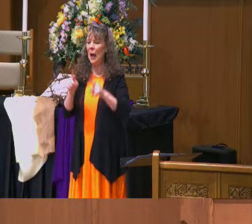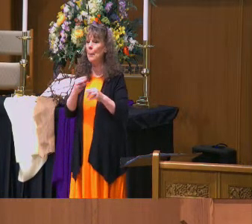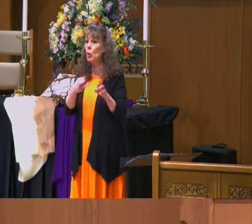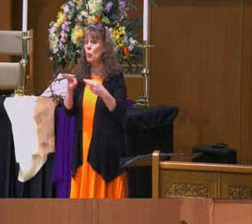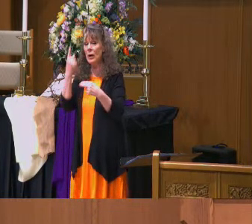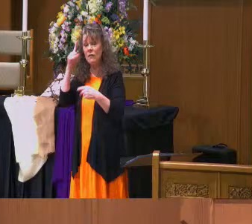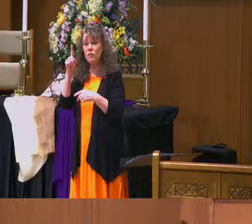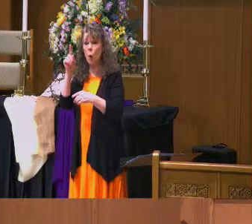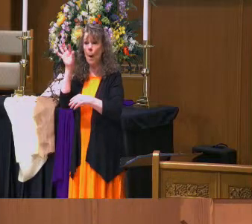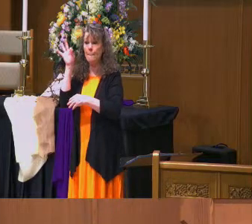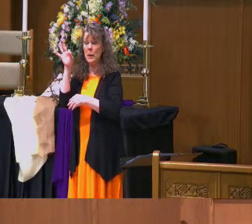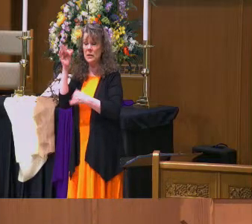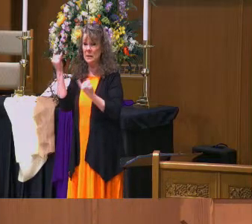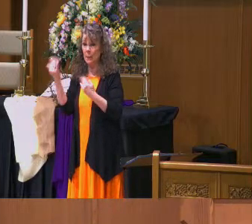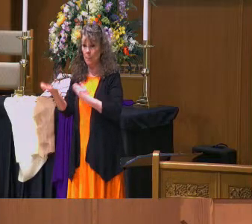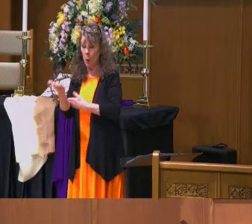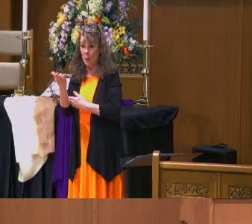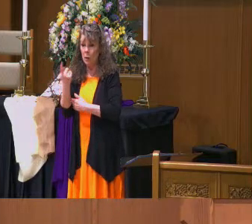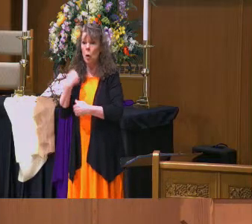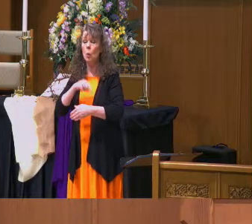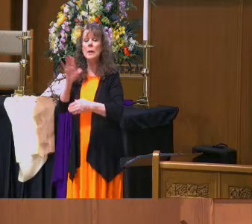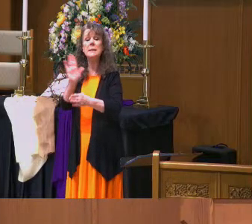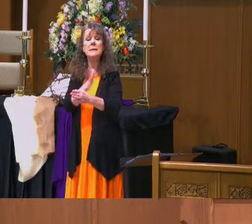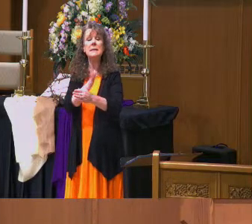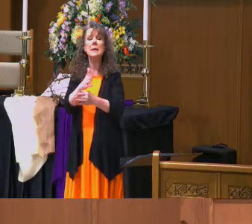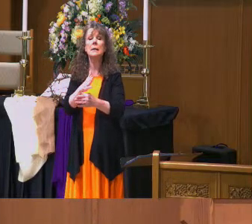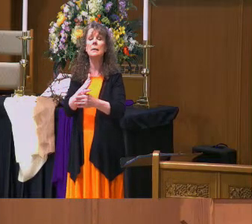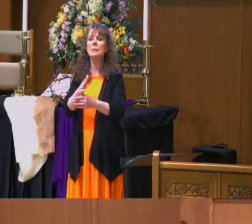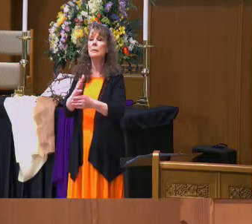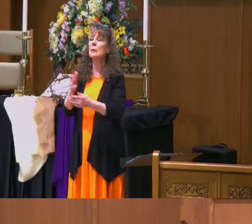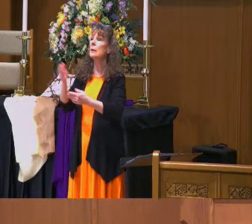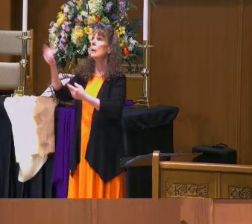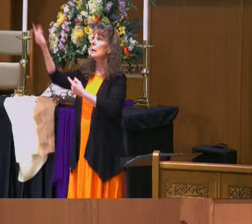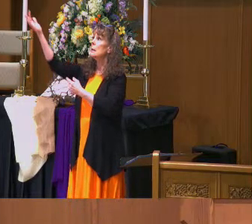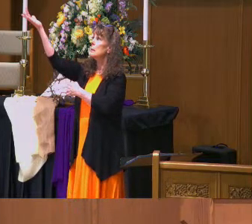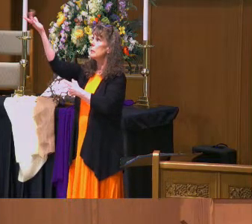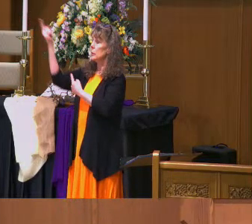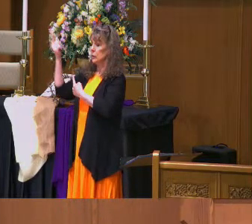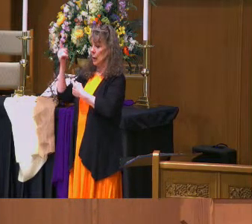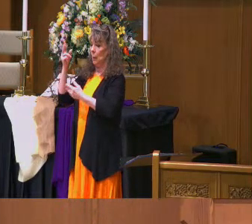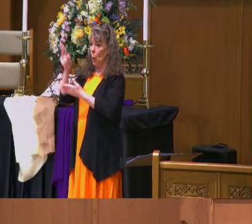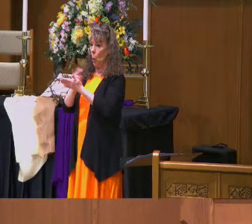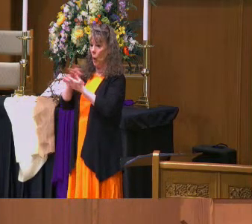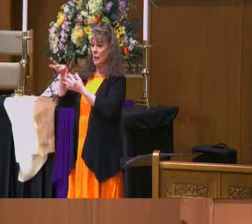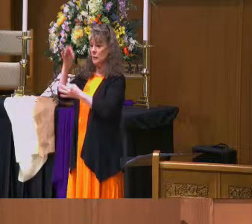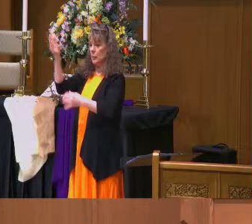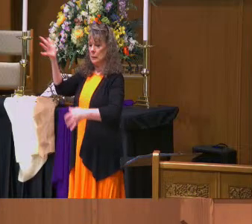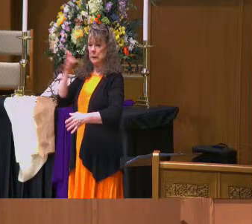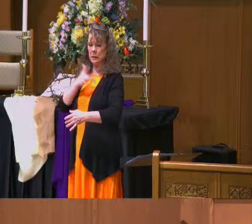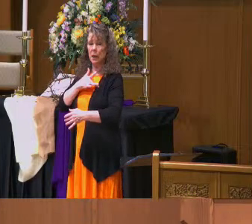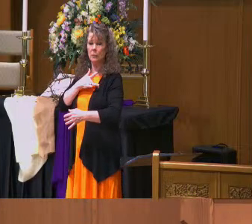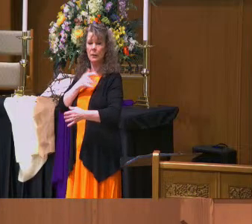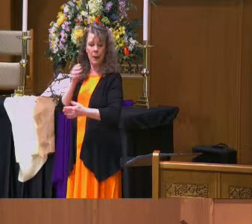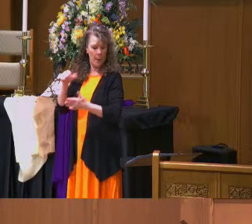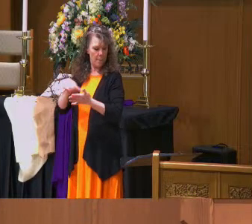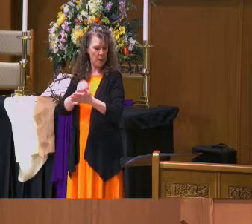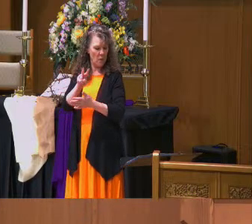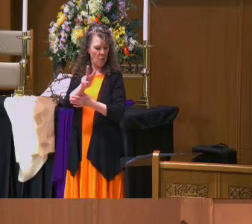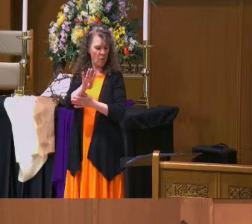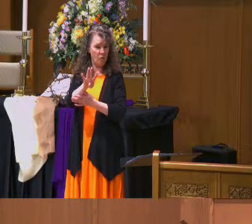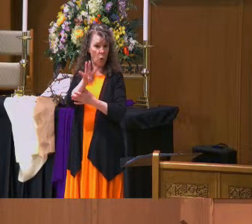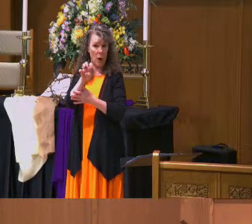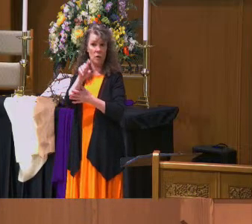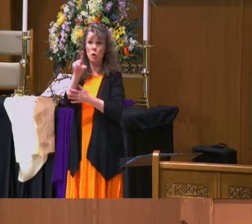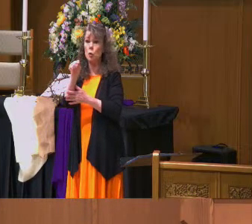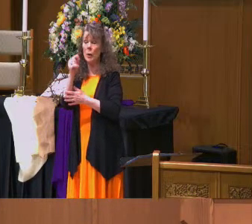for the message this morning, we're going to sing the song, Breathe On Me, Breath of God, page 420, if you would like to use that. Would you